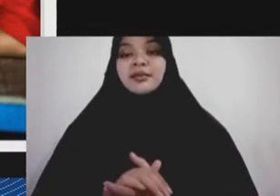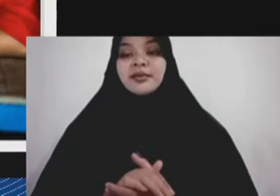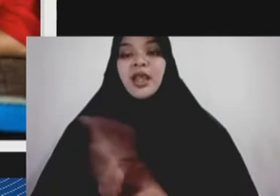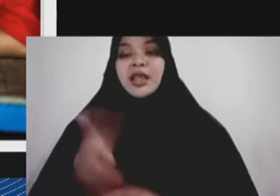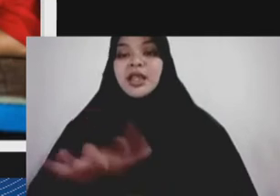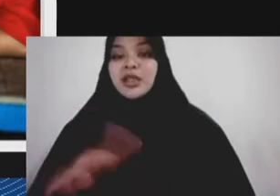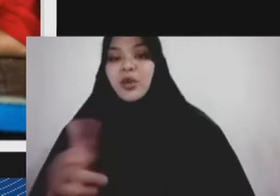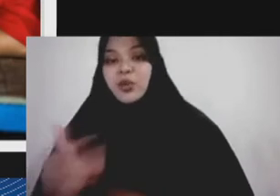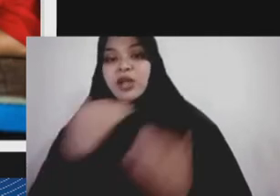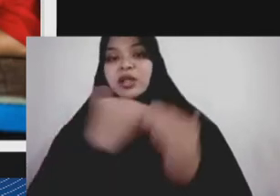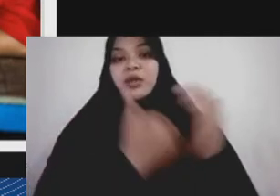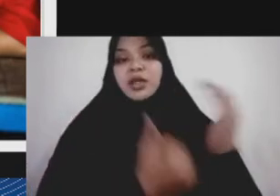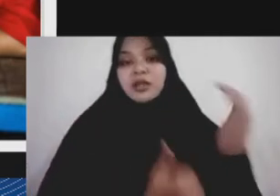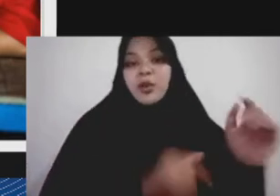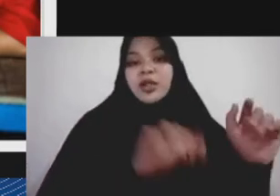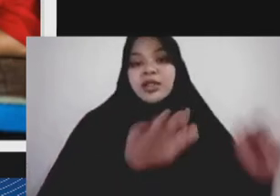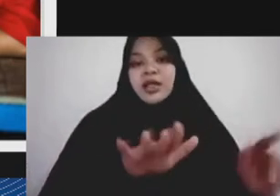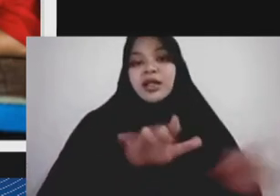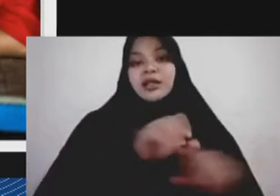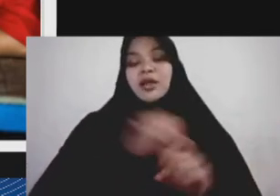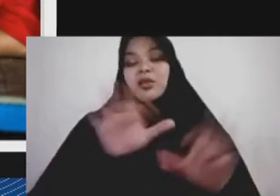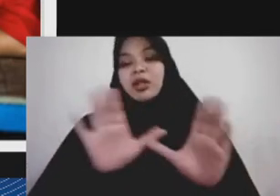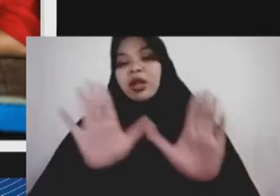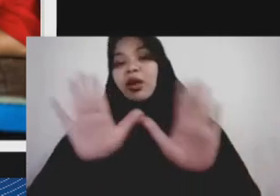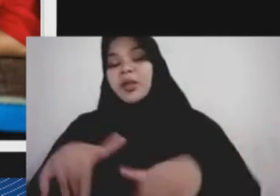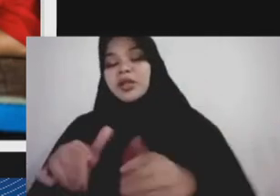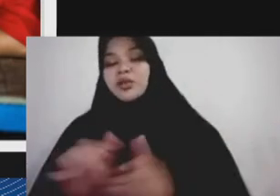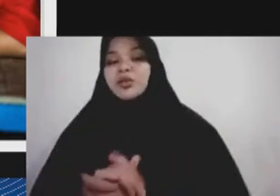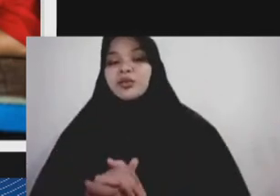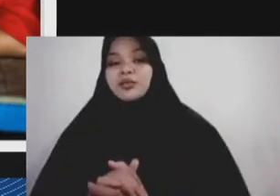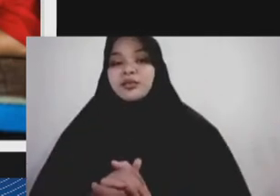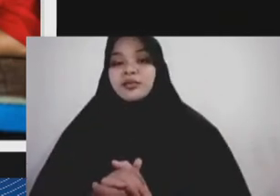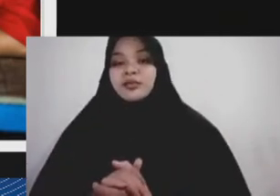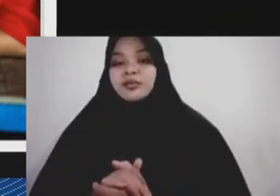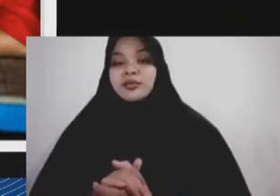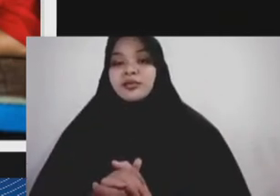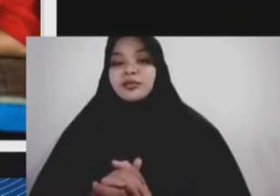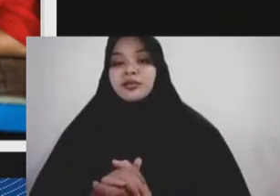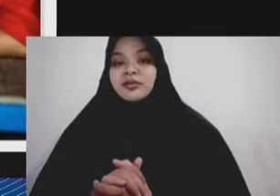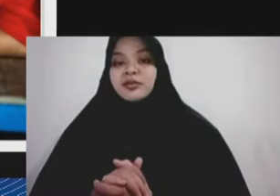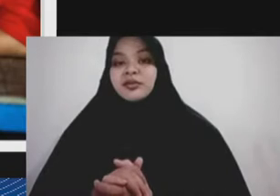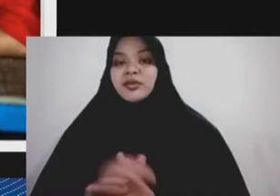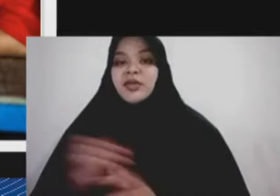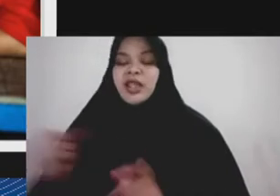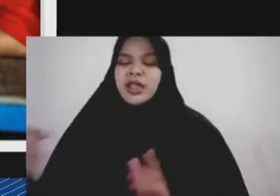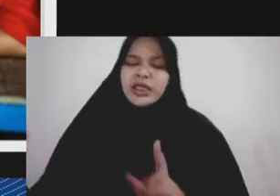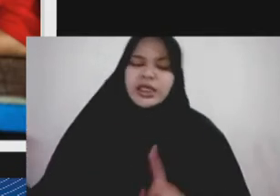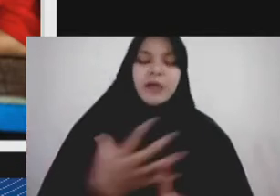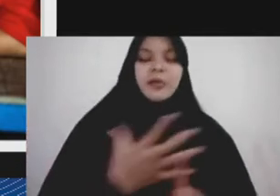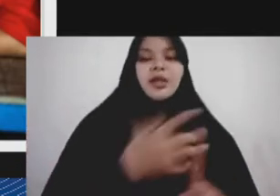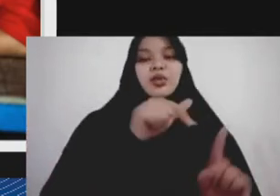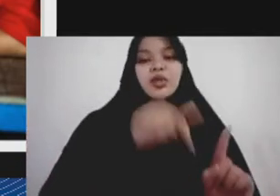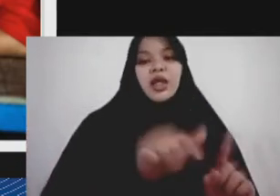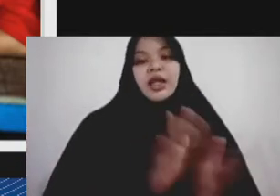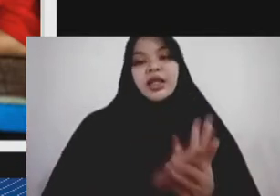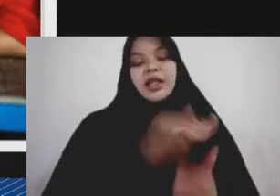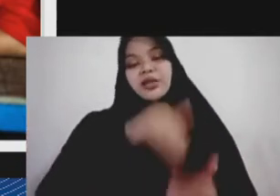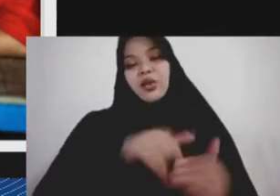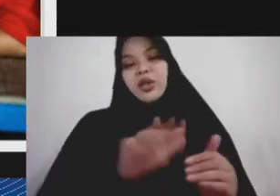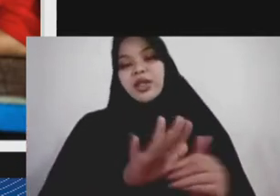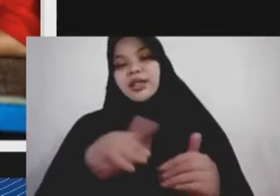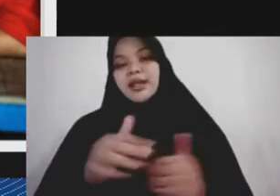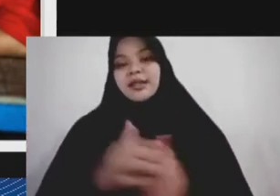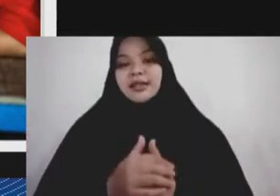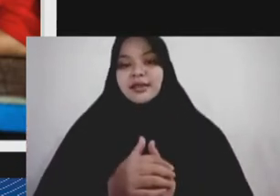and impoverished populations are extremely hard to reach. Standard GBV reporting pathways